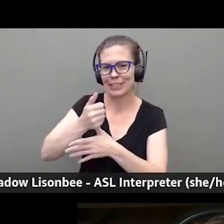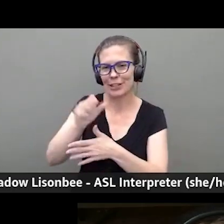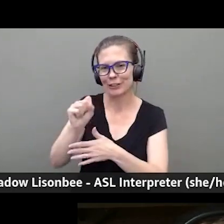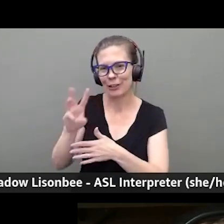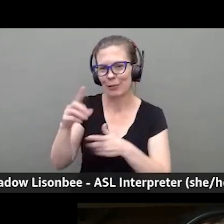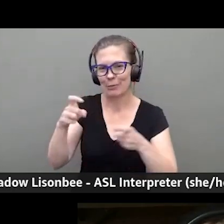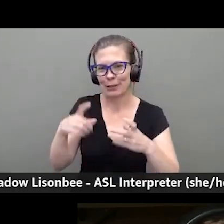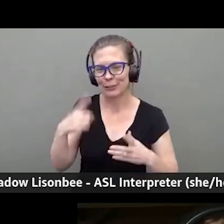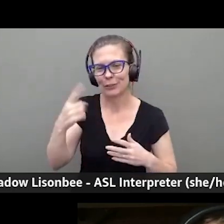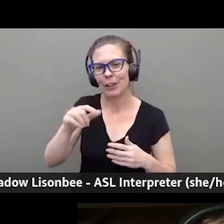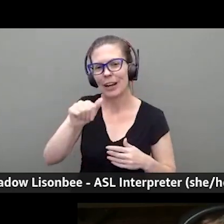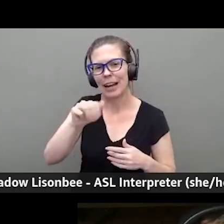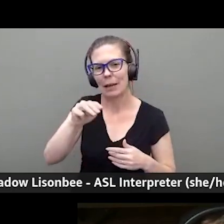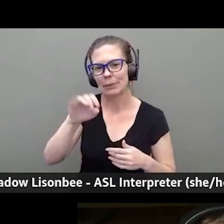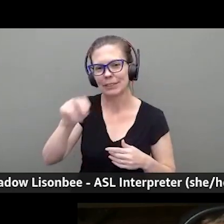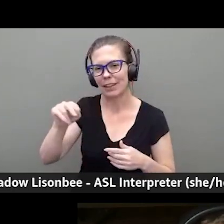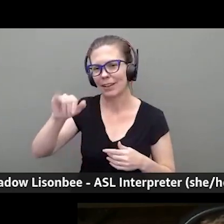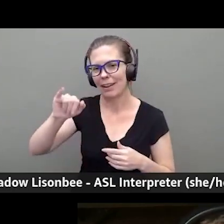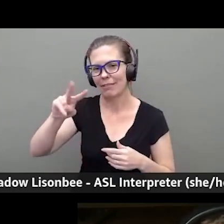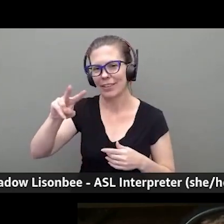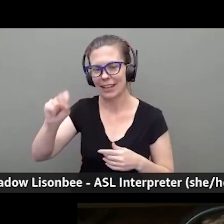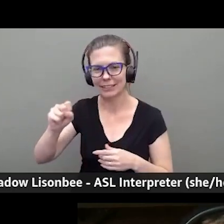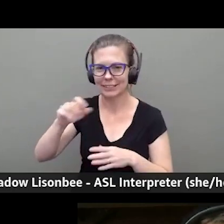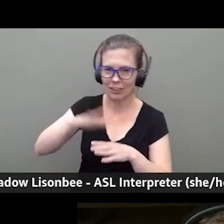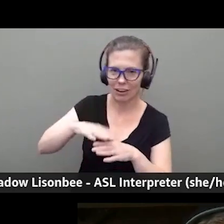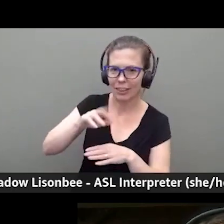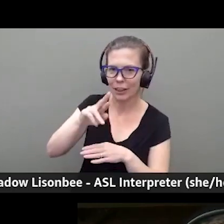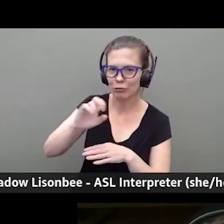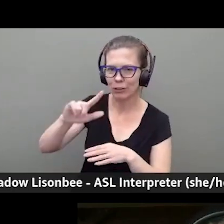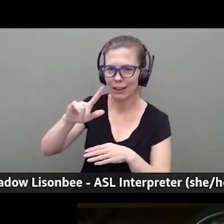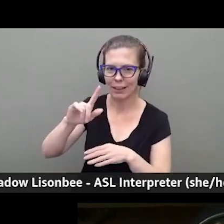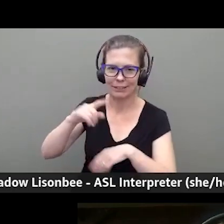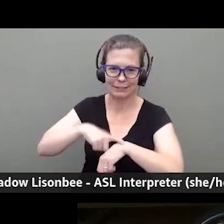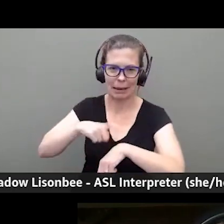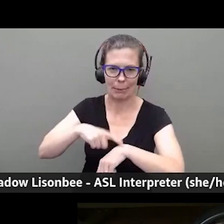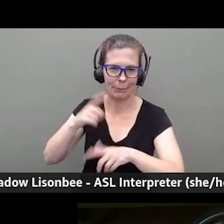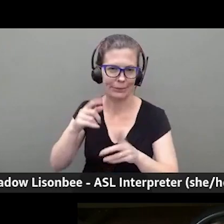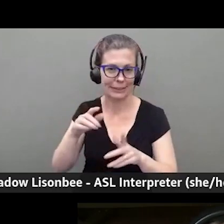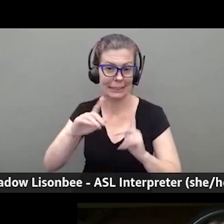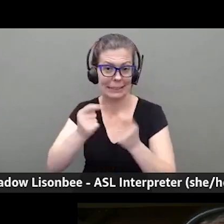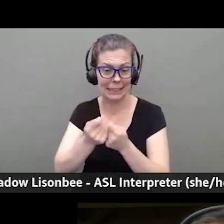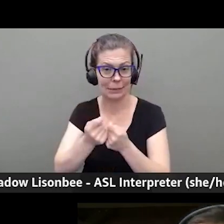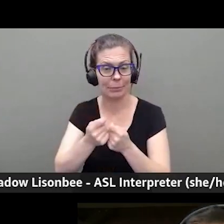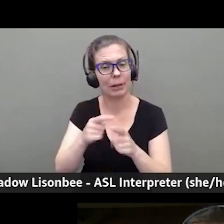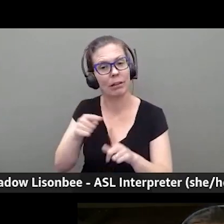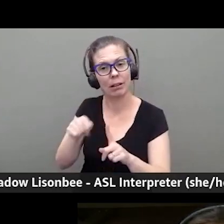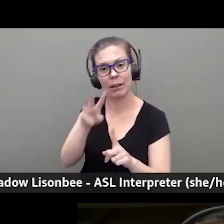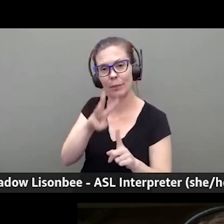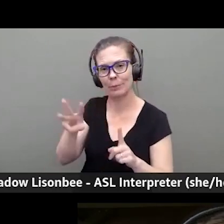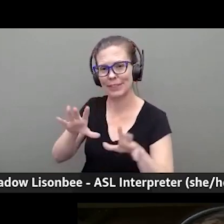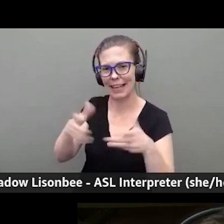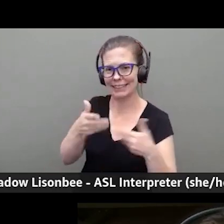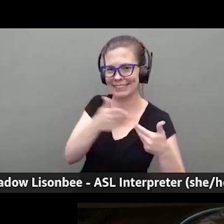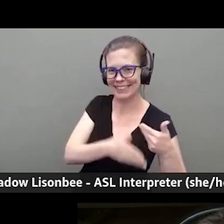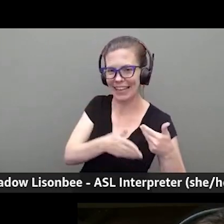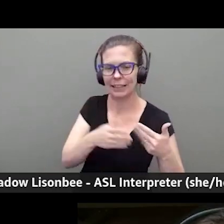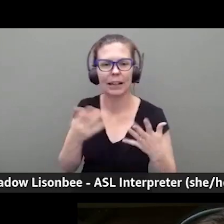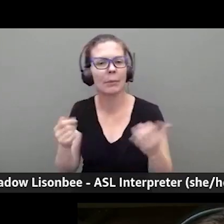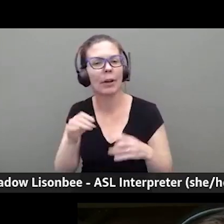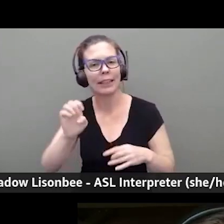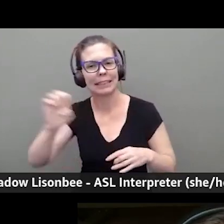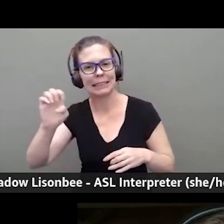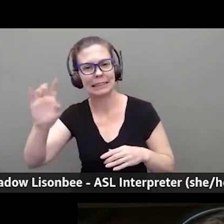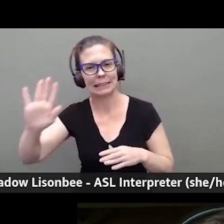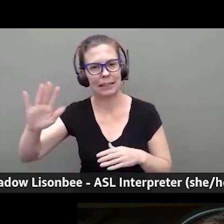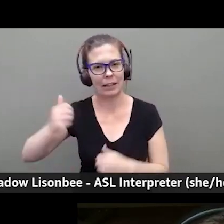for Amazon IVS, specifically on the real-time team and specifically focused on the website. So I'm currently on the east coast of